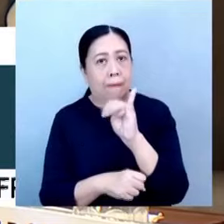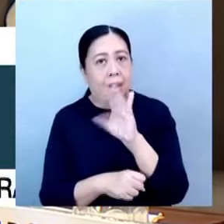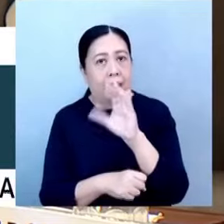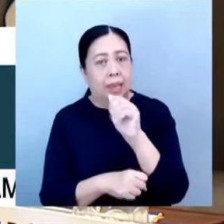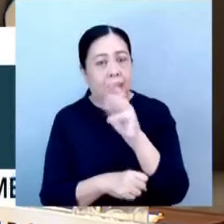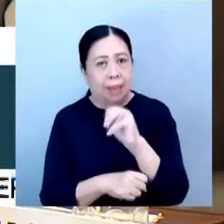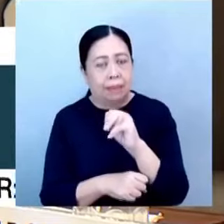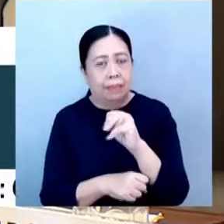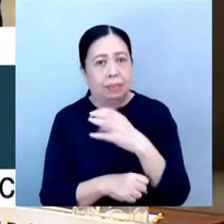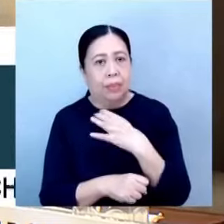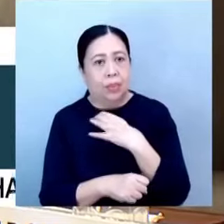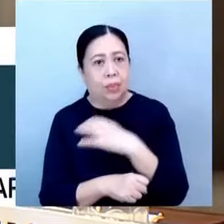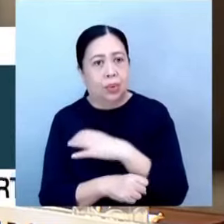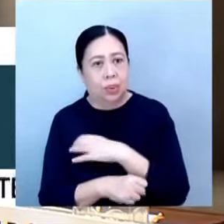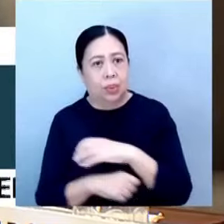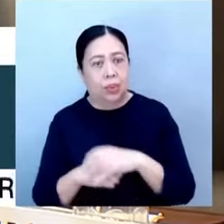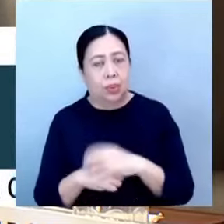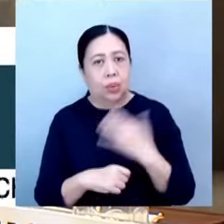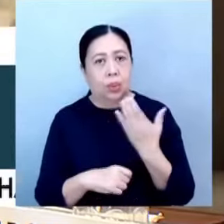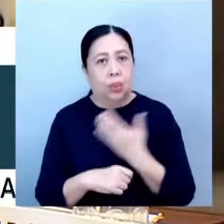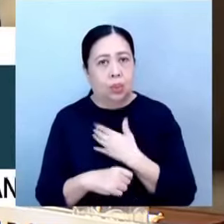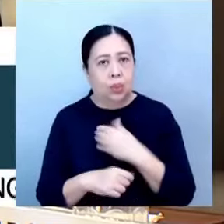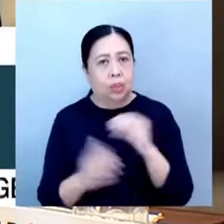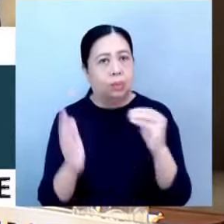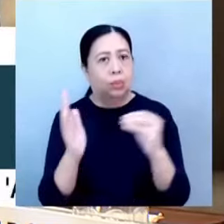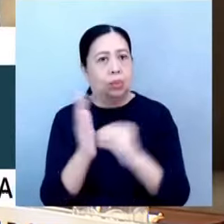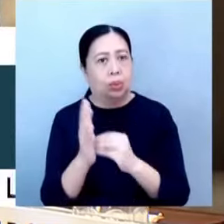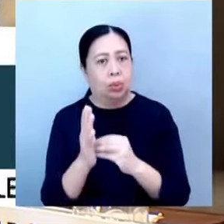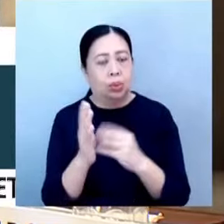Congress, we will insert the word